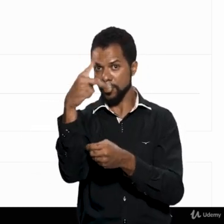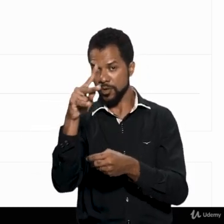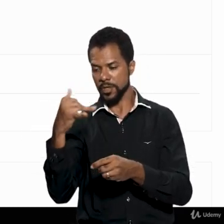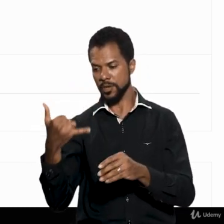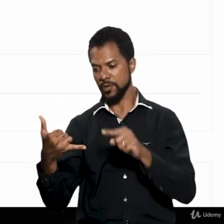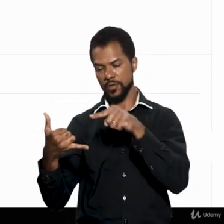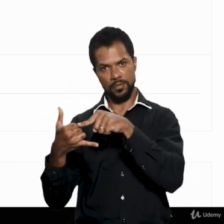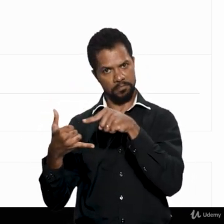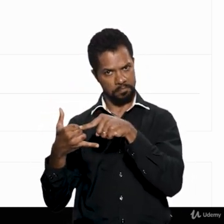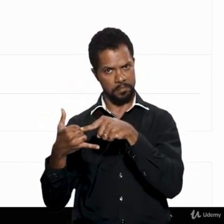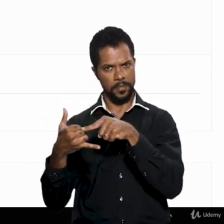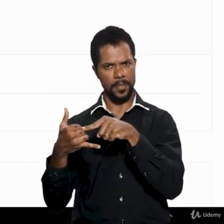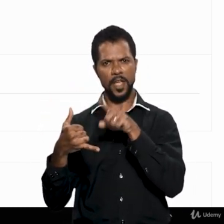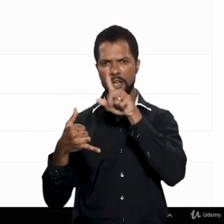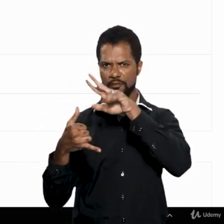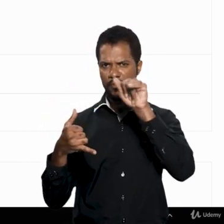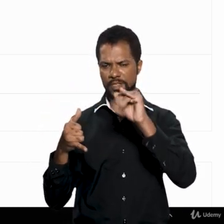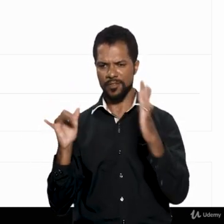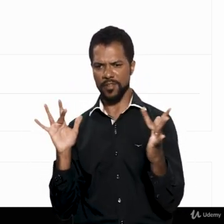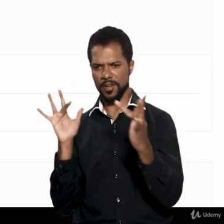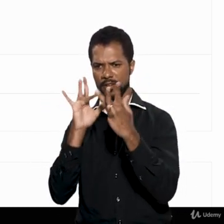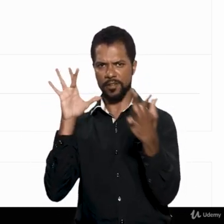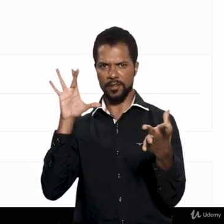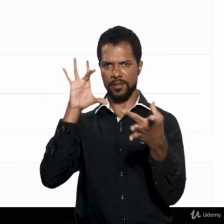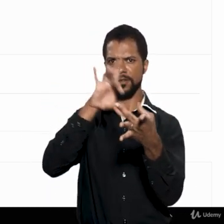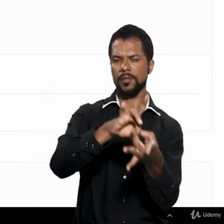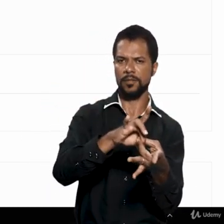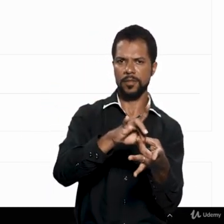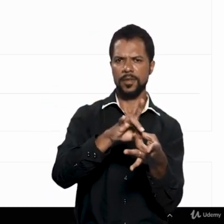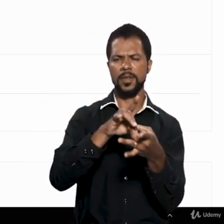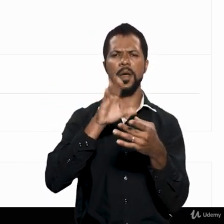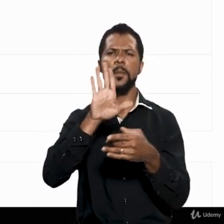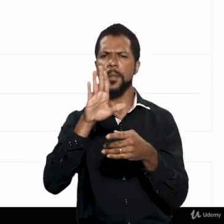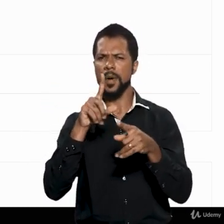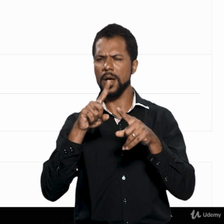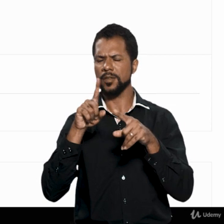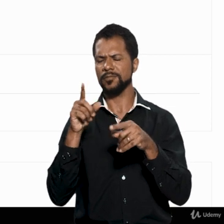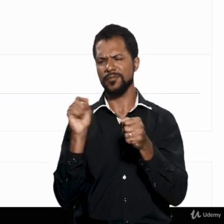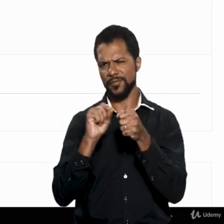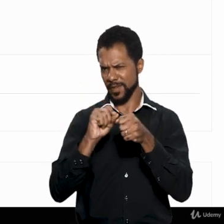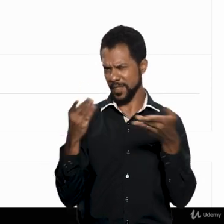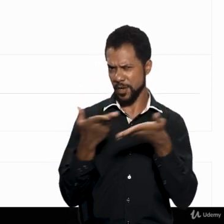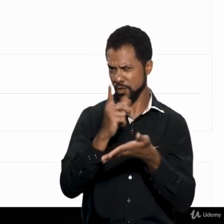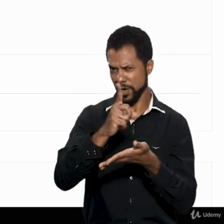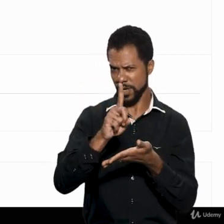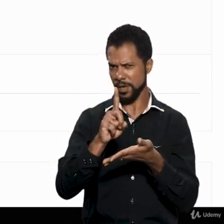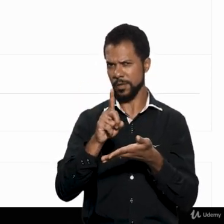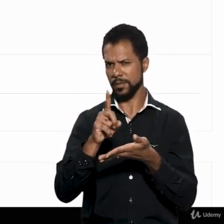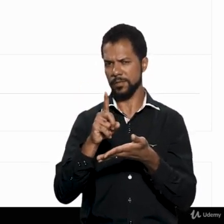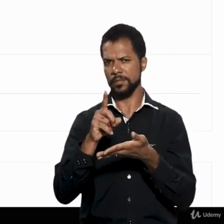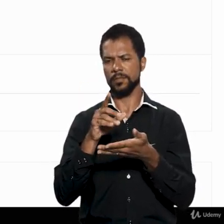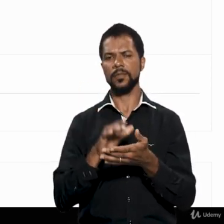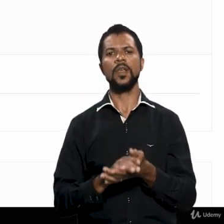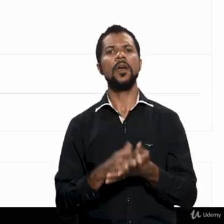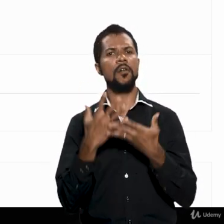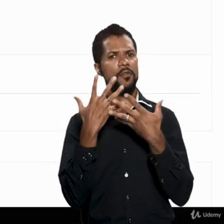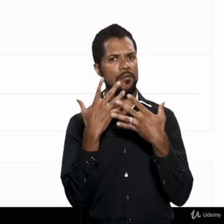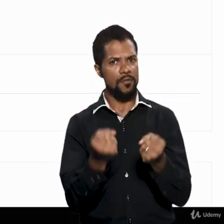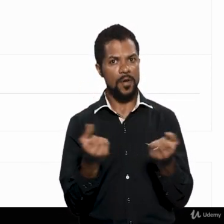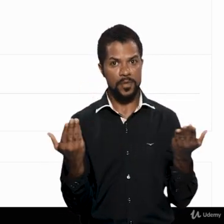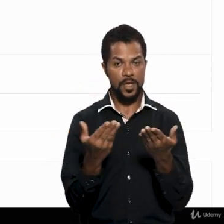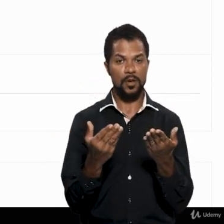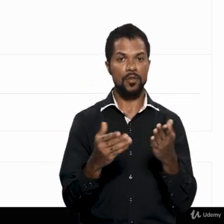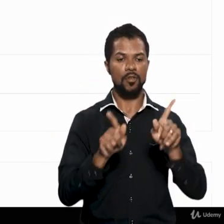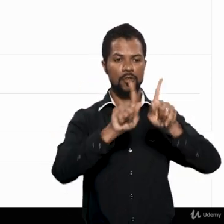okay? And this is going to connect your phone to your account. I'm not going to do it here, okay? I'm going